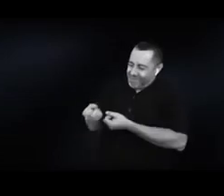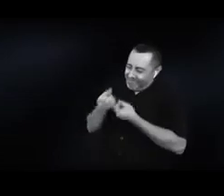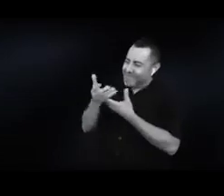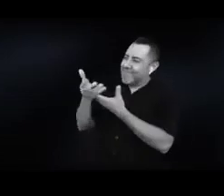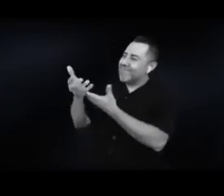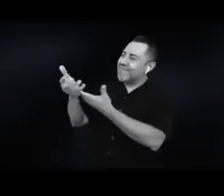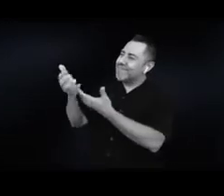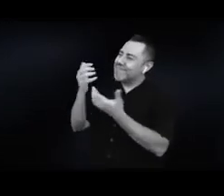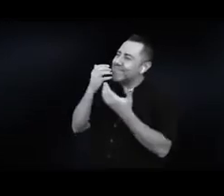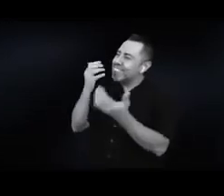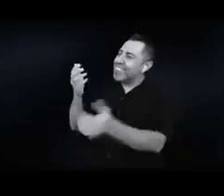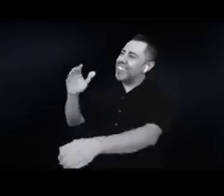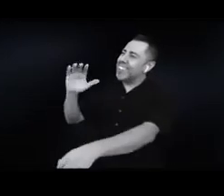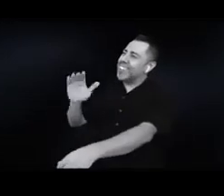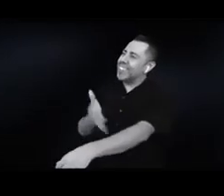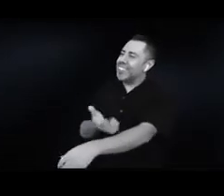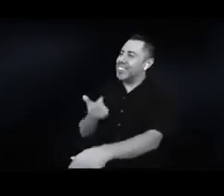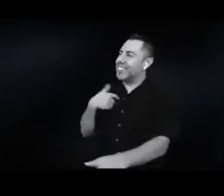loving